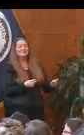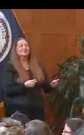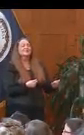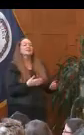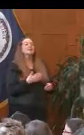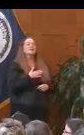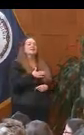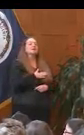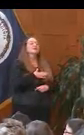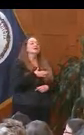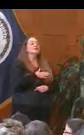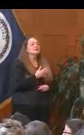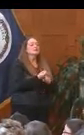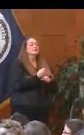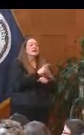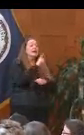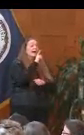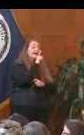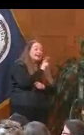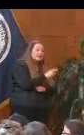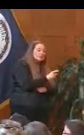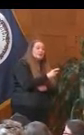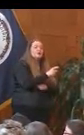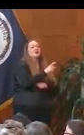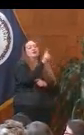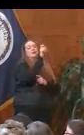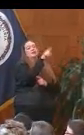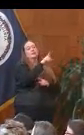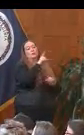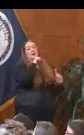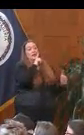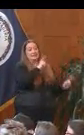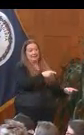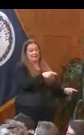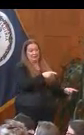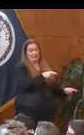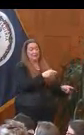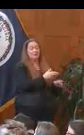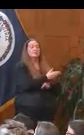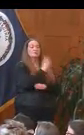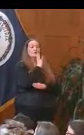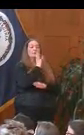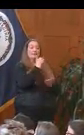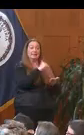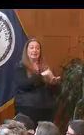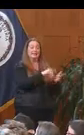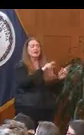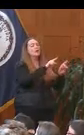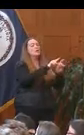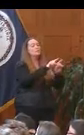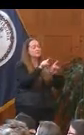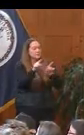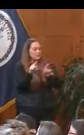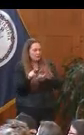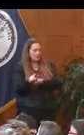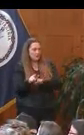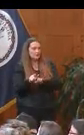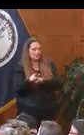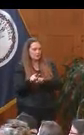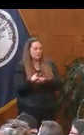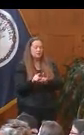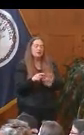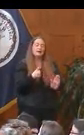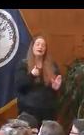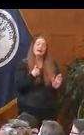question has been addressed. What I ask and expect of you, my fellow community members, is simply what my mother would call good